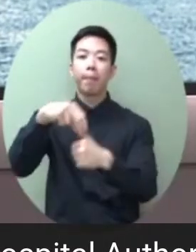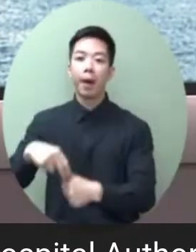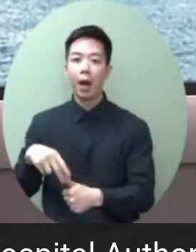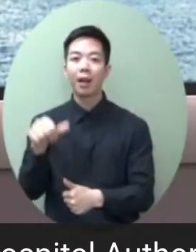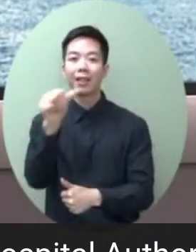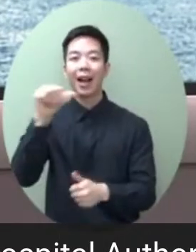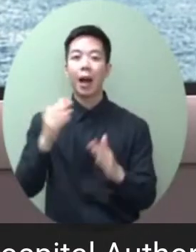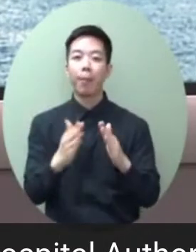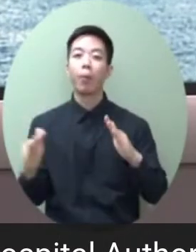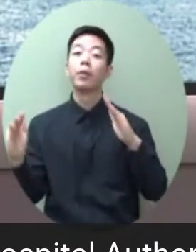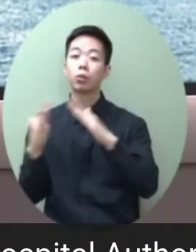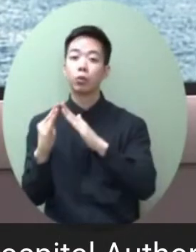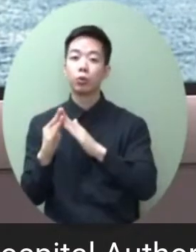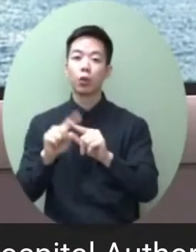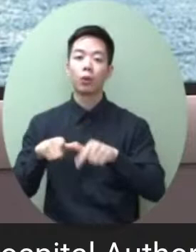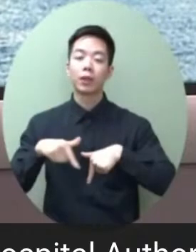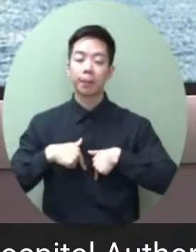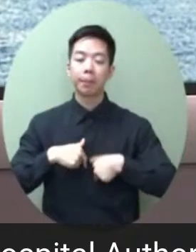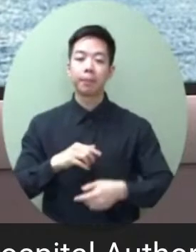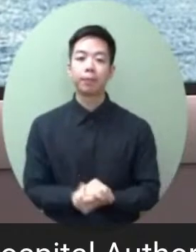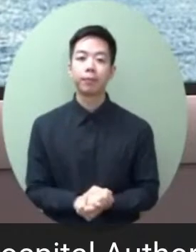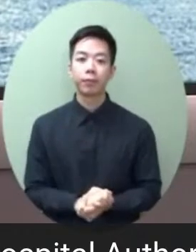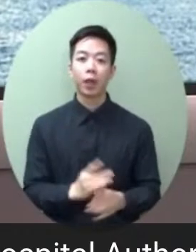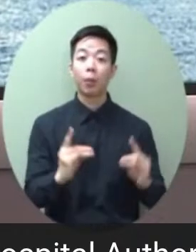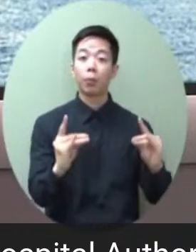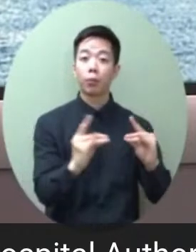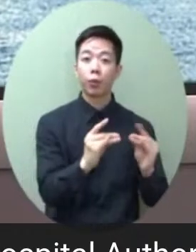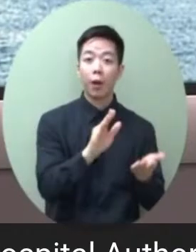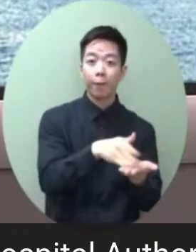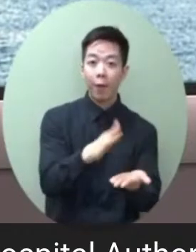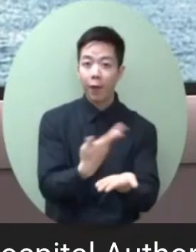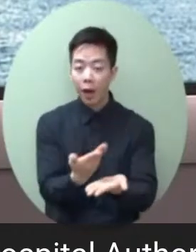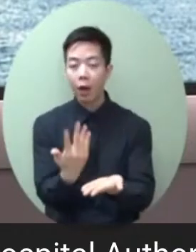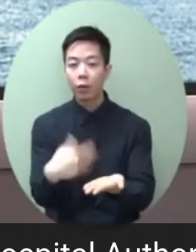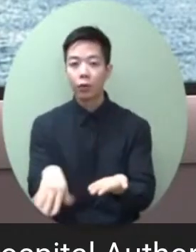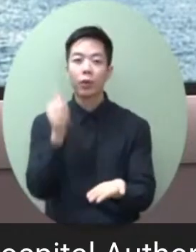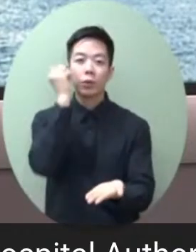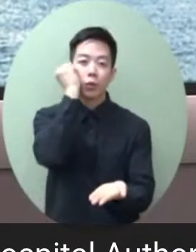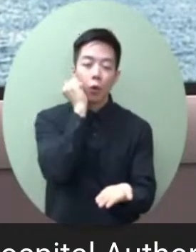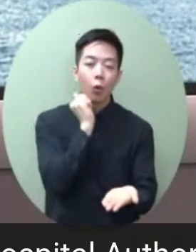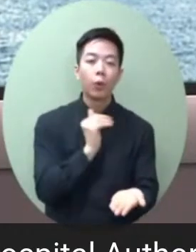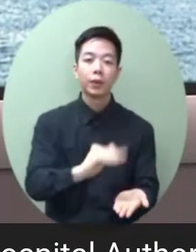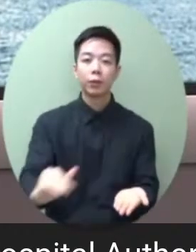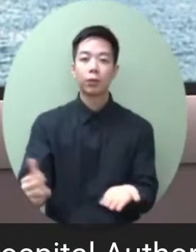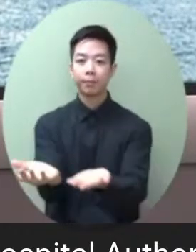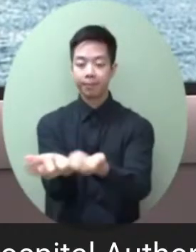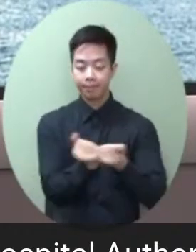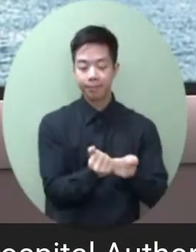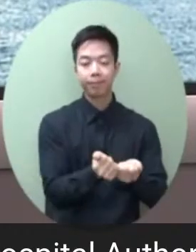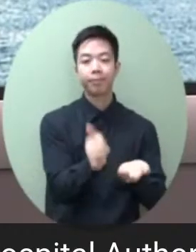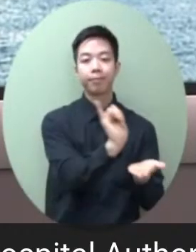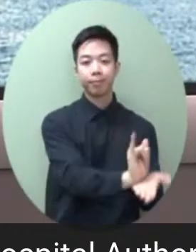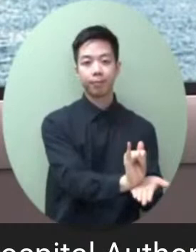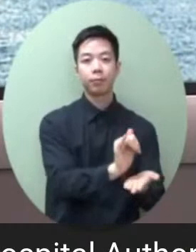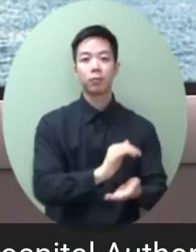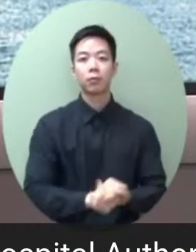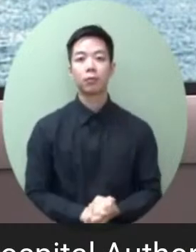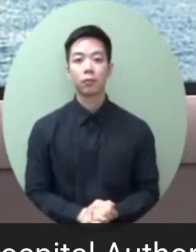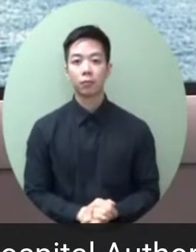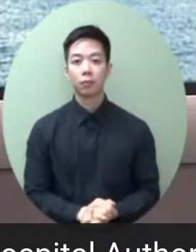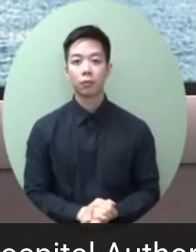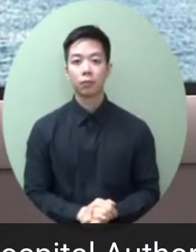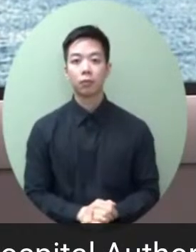the Asian World Expo community isolation facility to vacate more beds to receive the elderly and children.